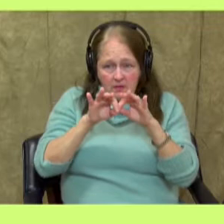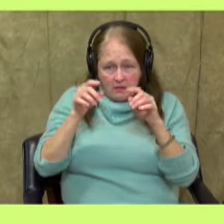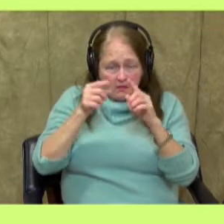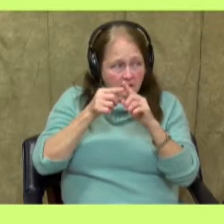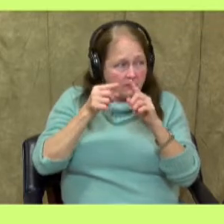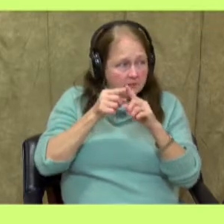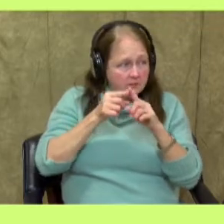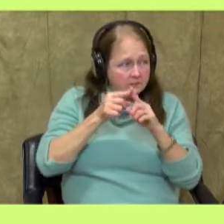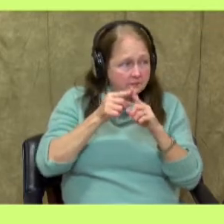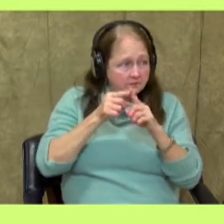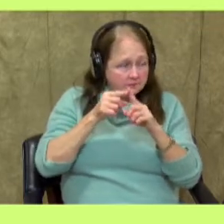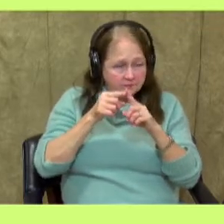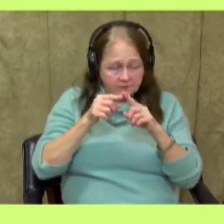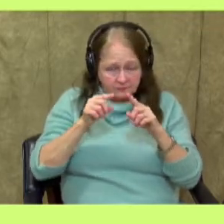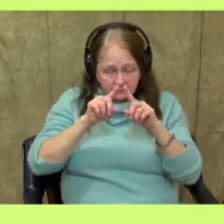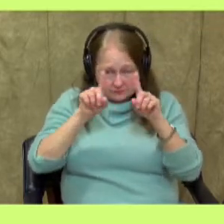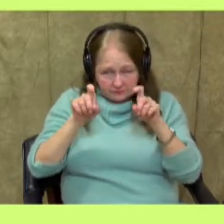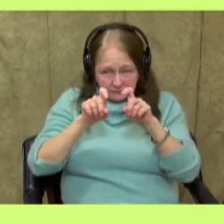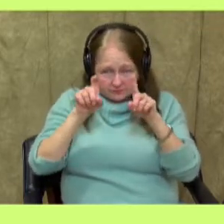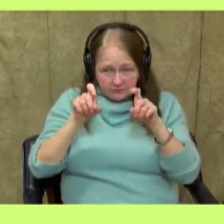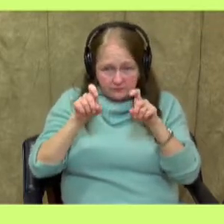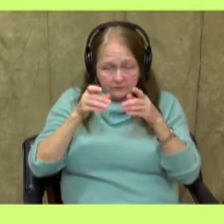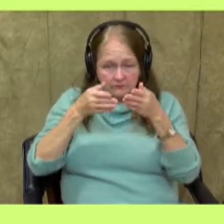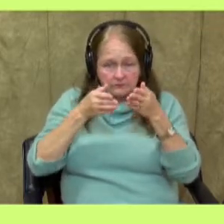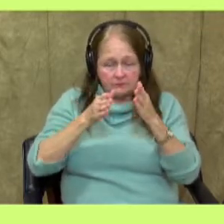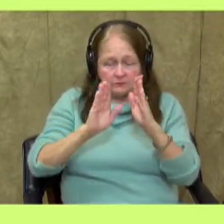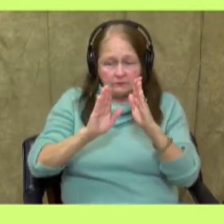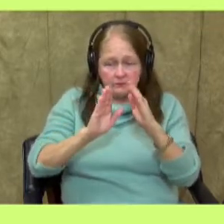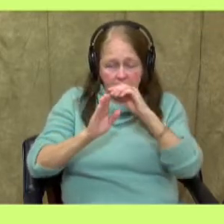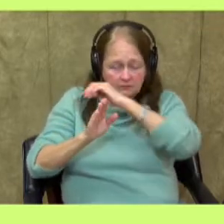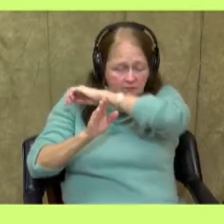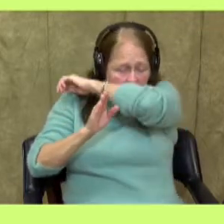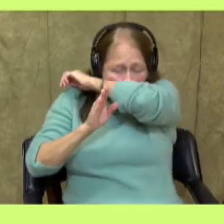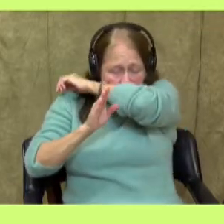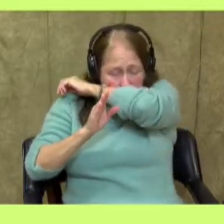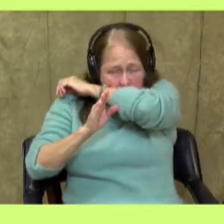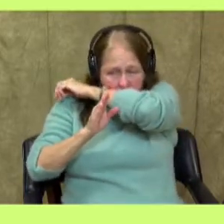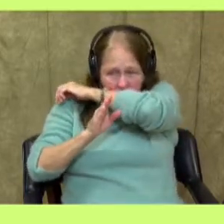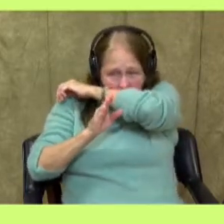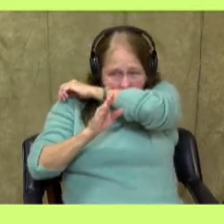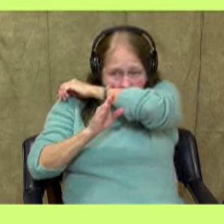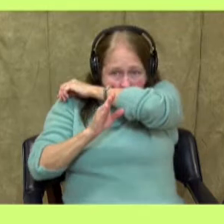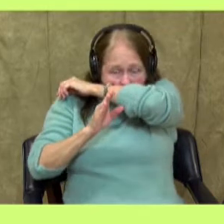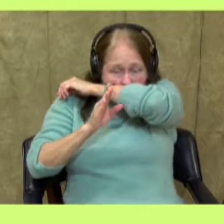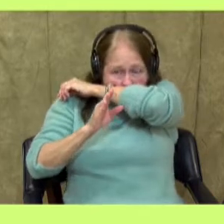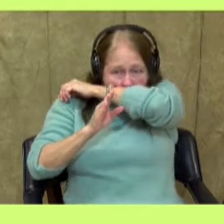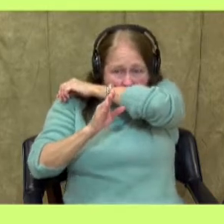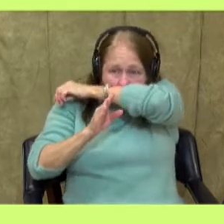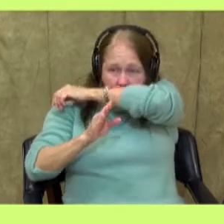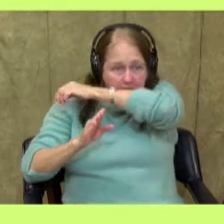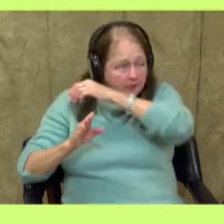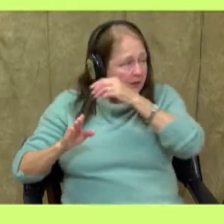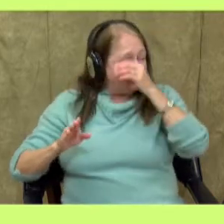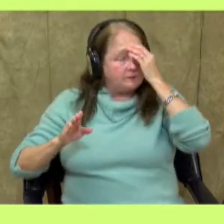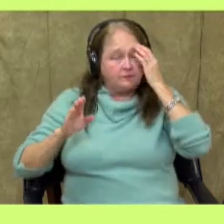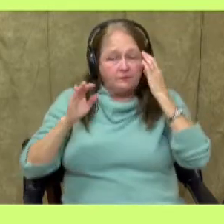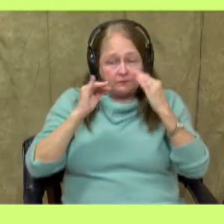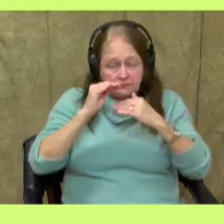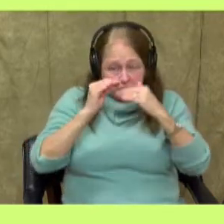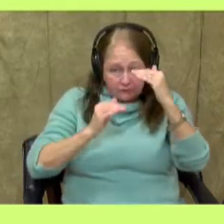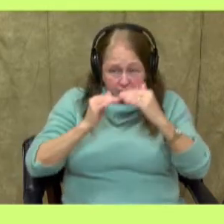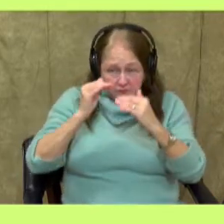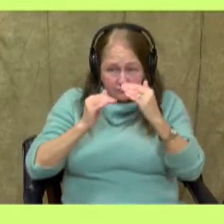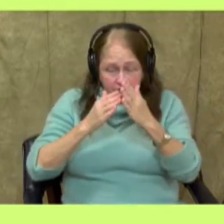First is, asking questions allows you to develop higher order thinking skills. No matter your level